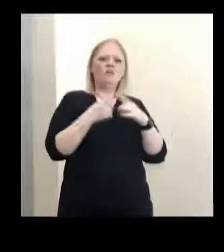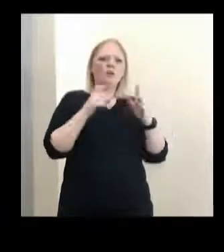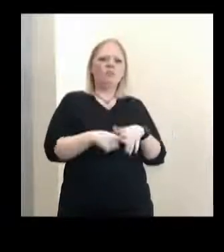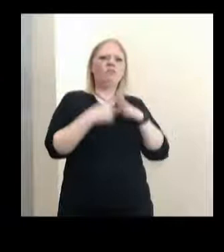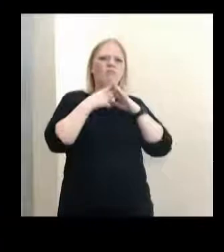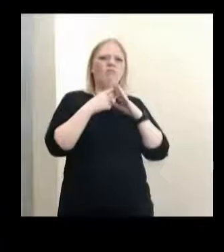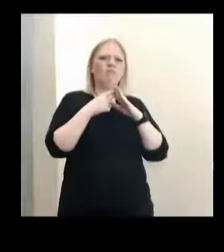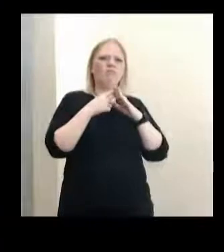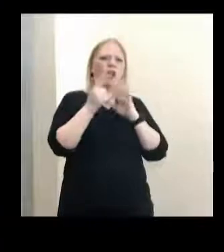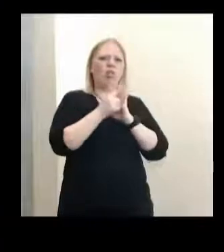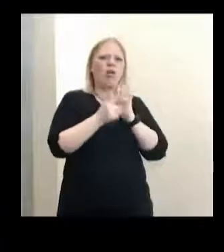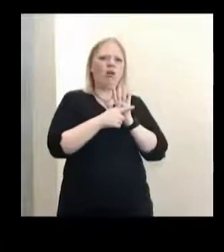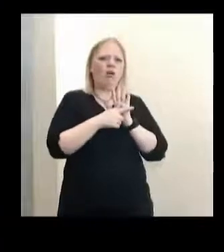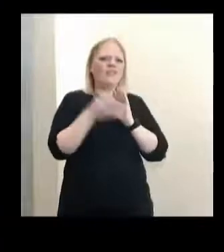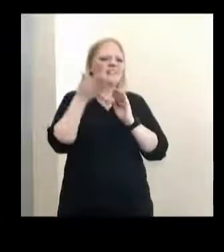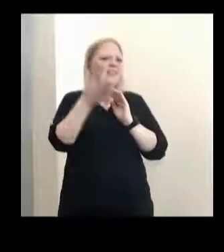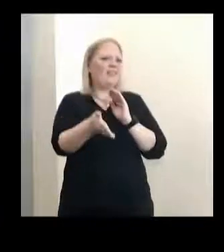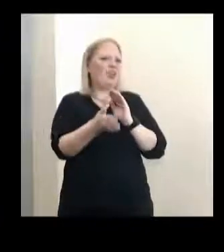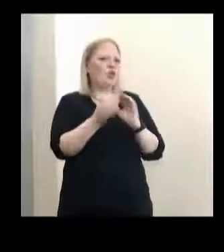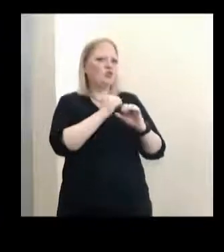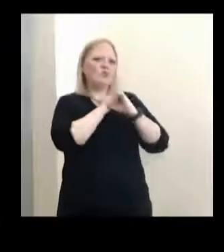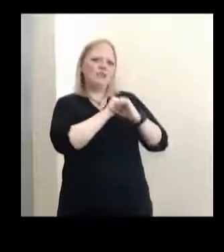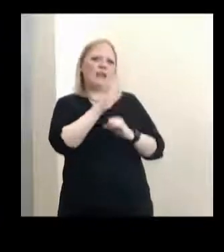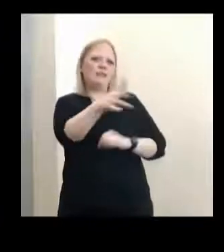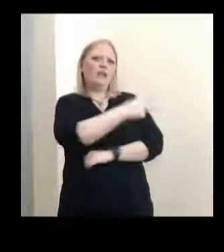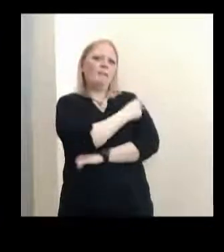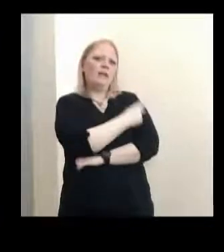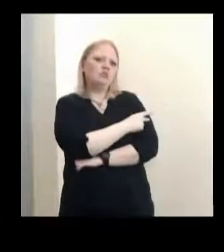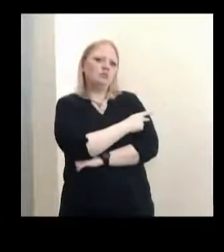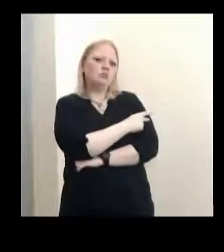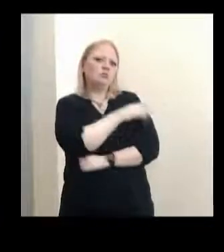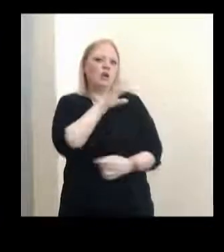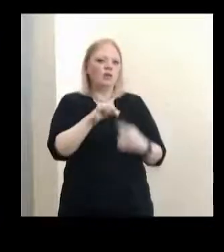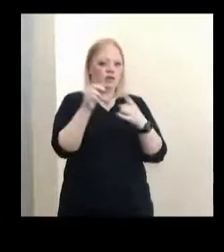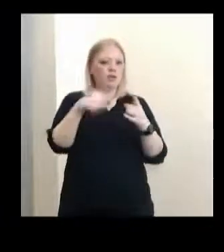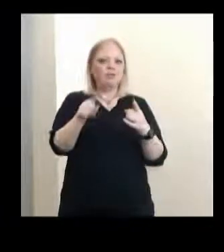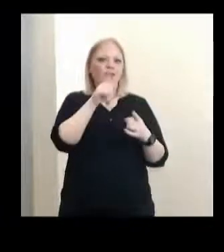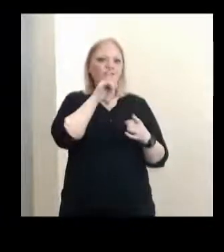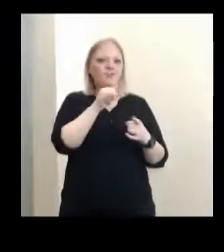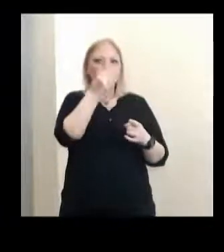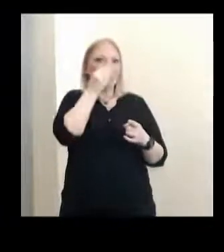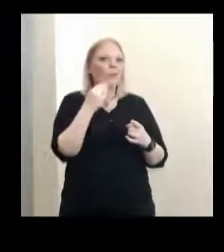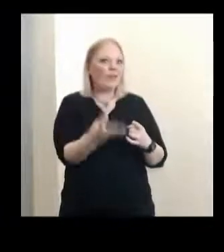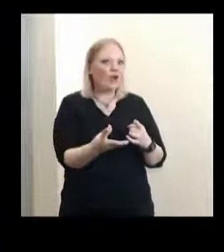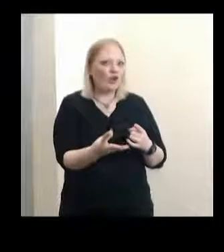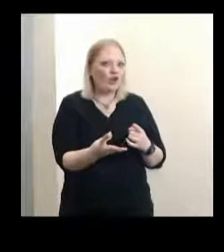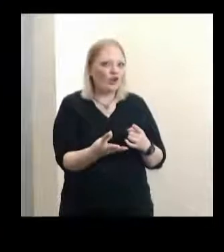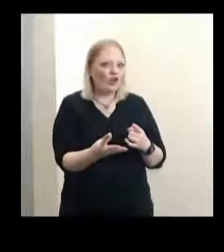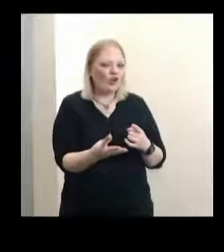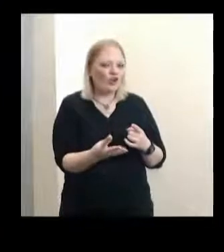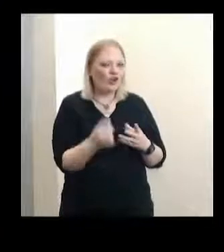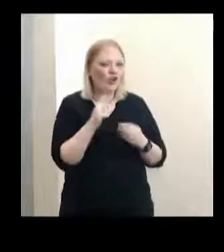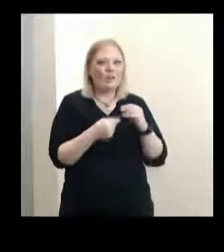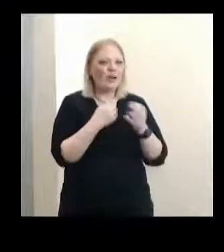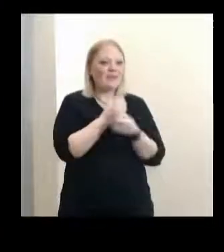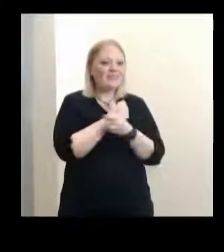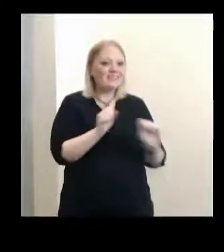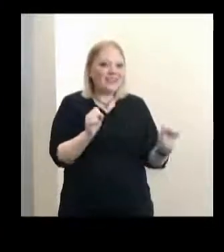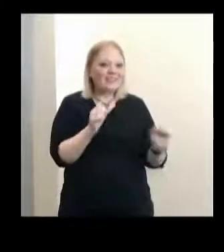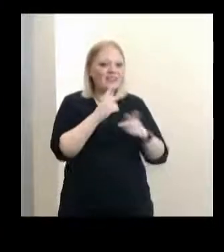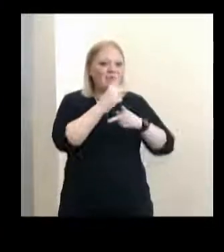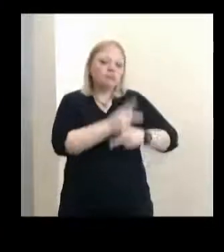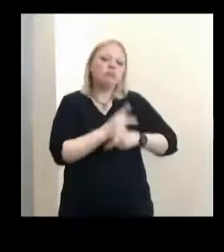that is there to protect their patients unless they really didn't care about the safety and